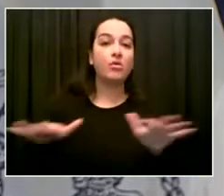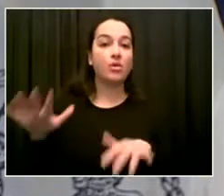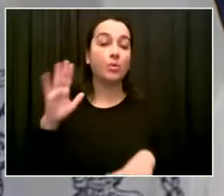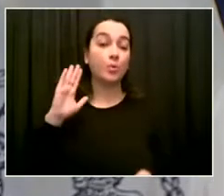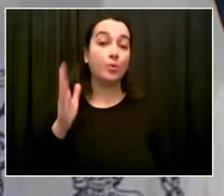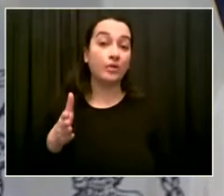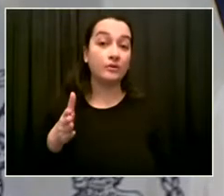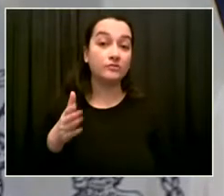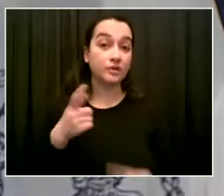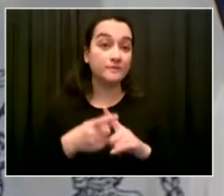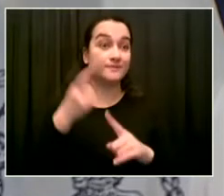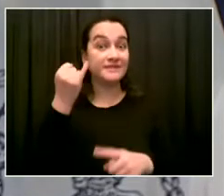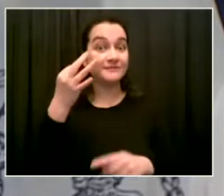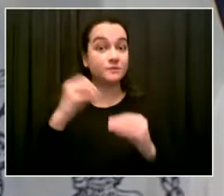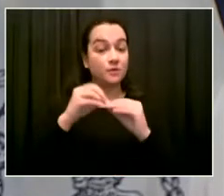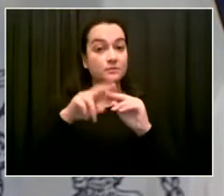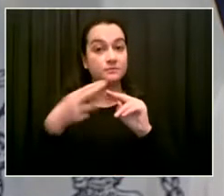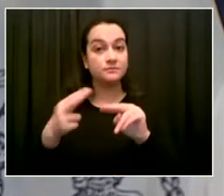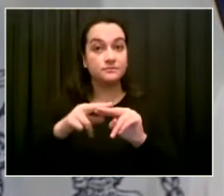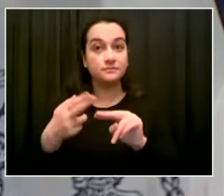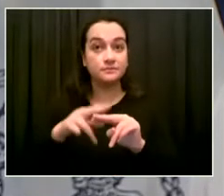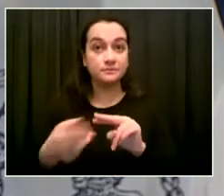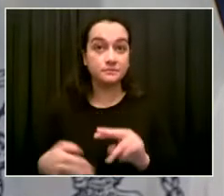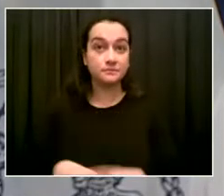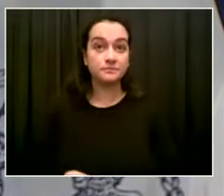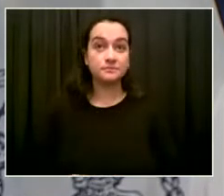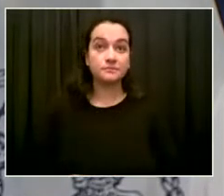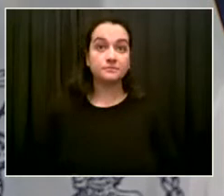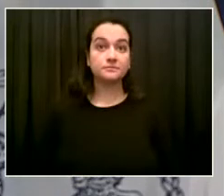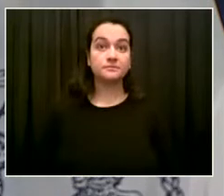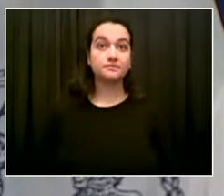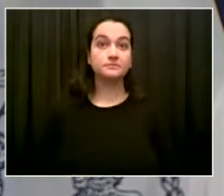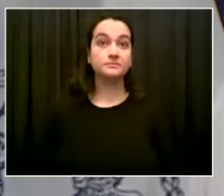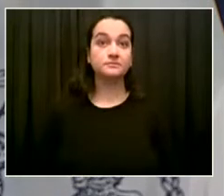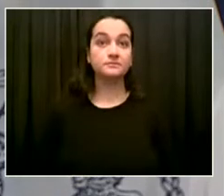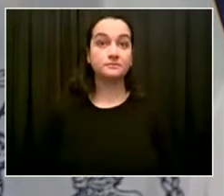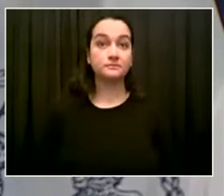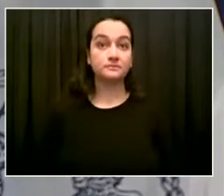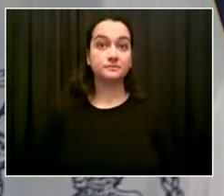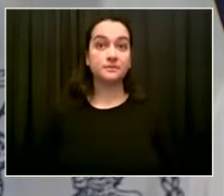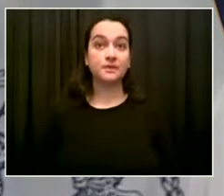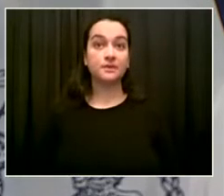responsible? The lifting of which restrictions do you feel have been the most responsible for keeping the case level elevated?